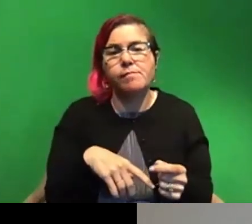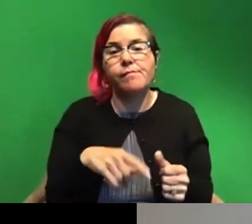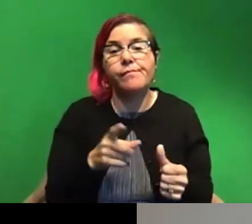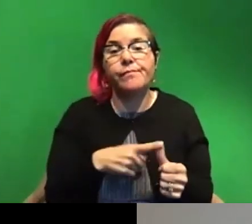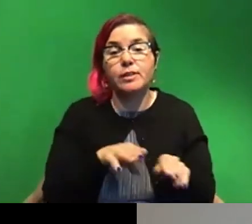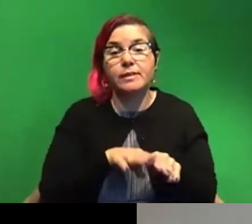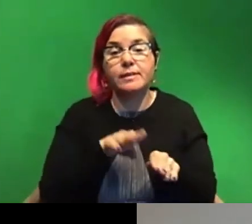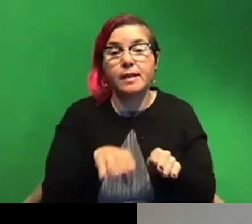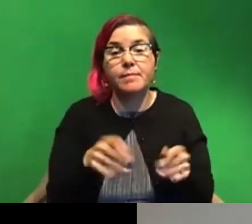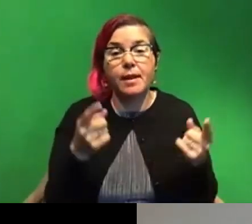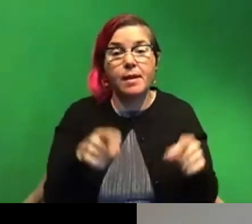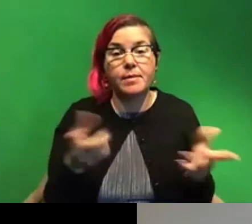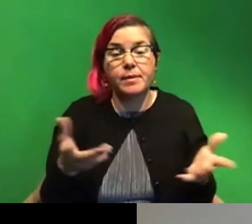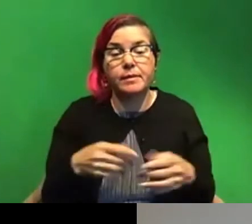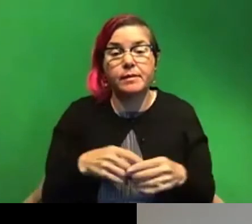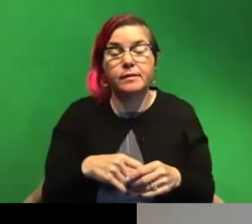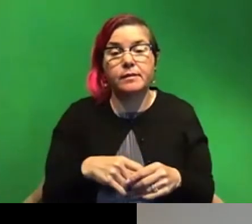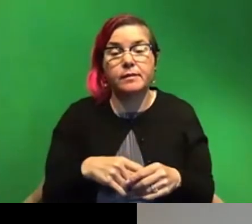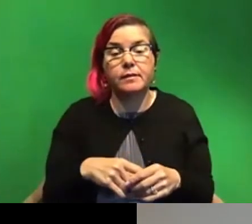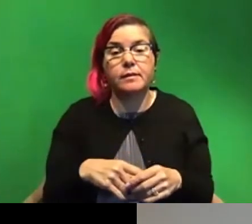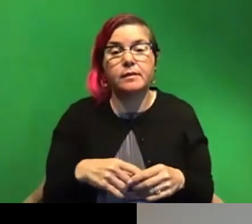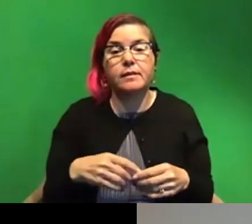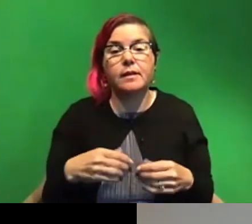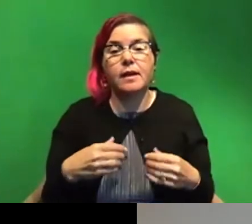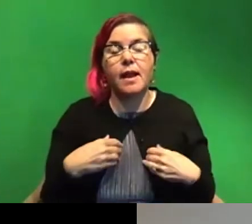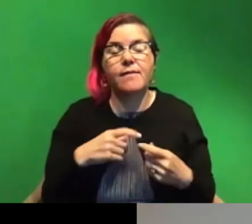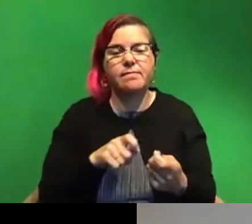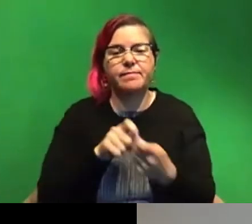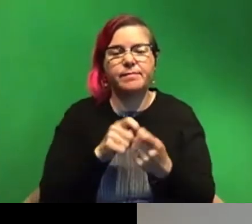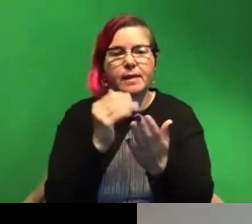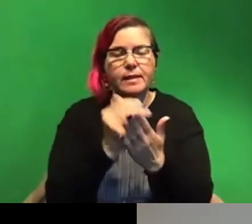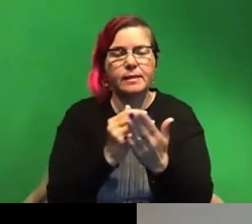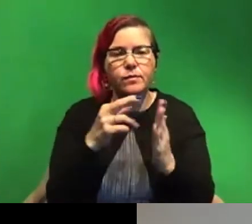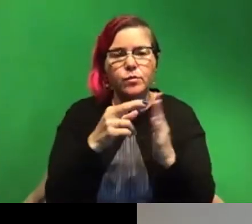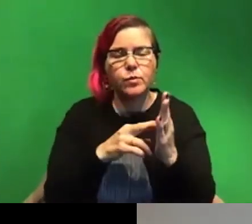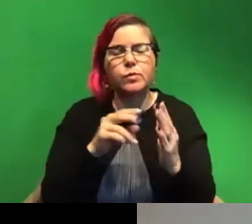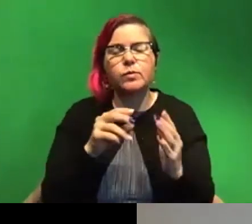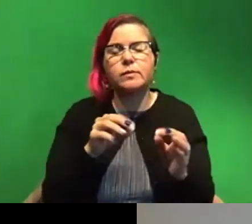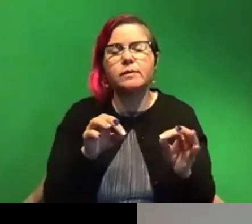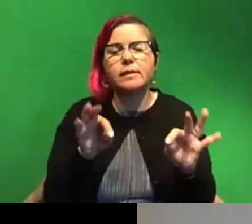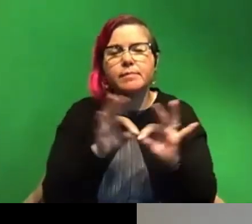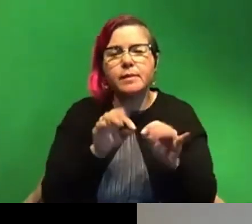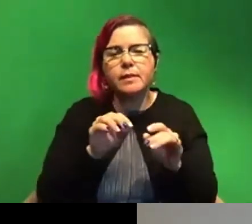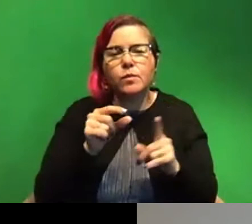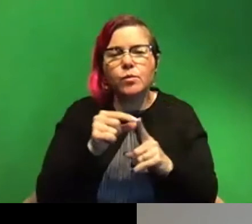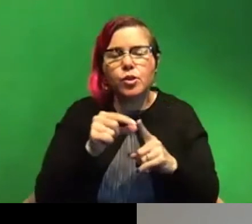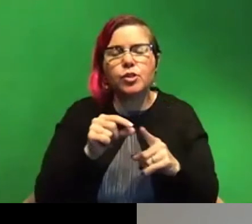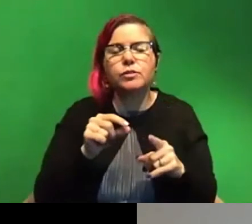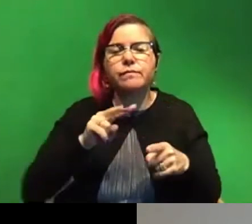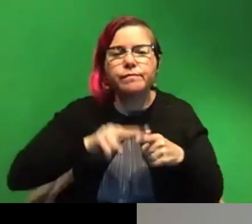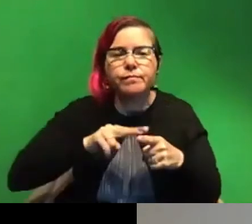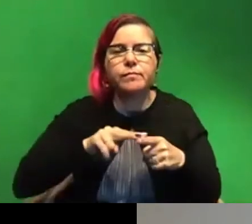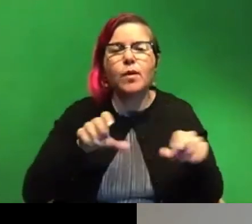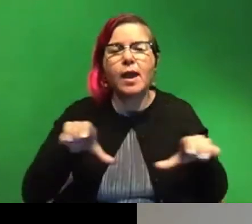to that happening is that there have been a defined list of rules of certain keywords or terms or